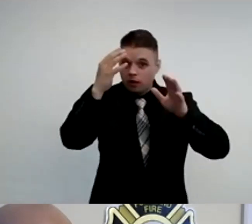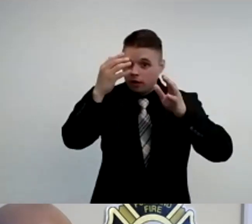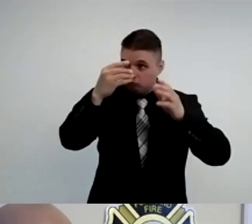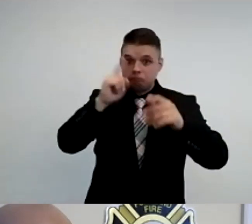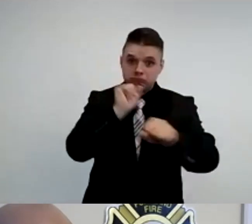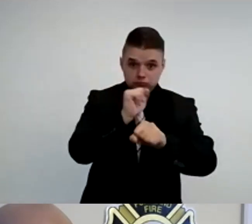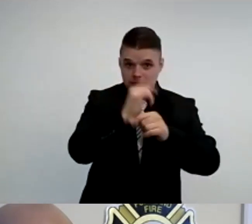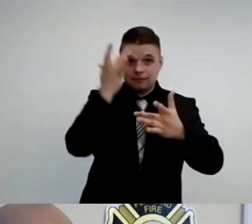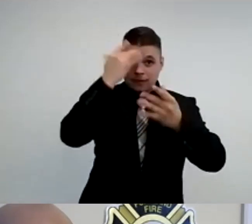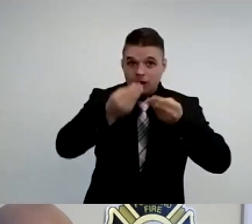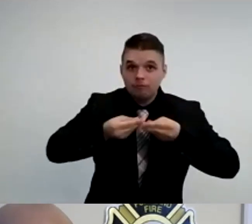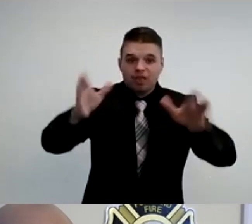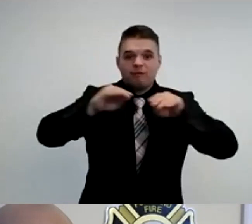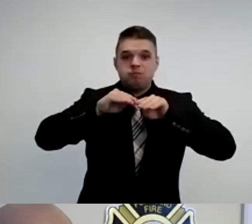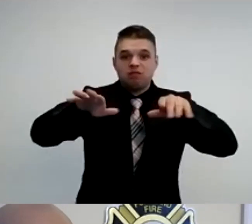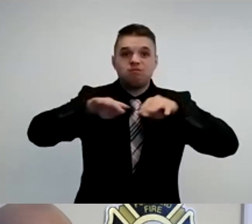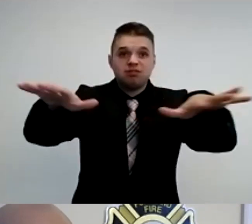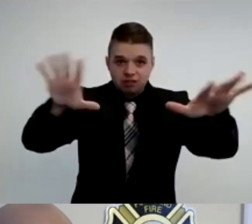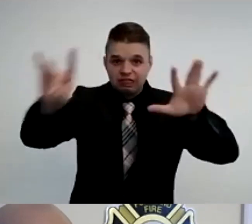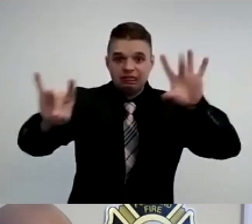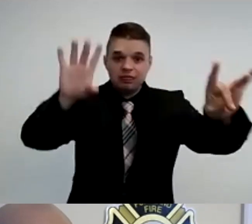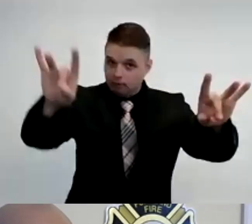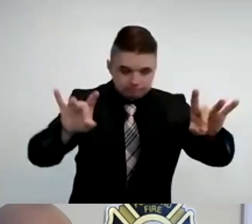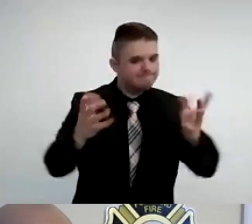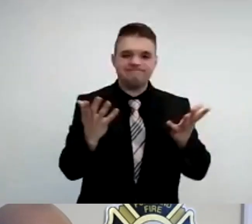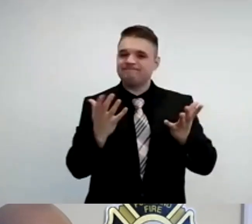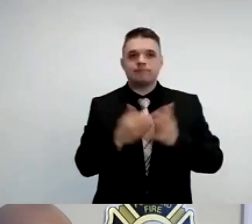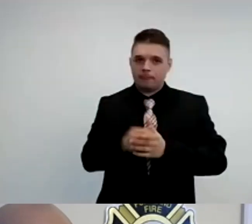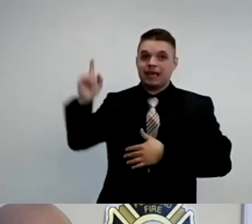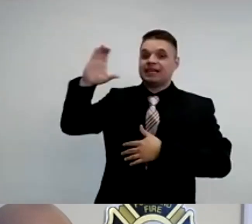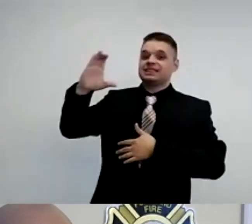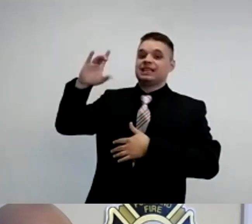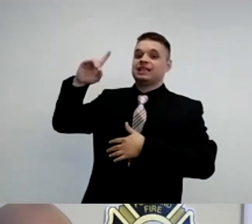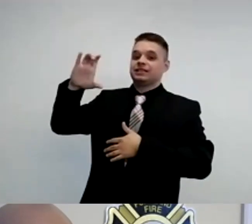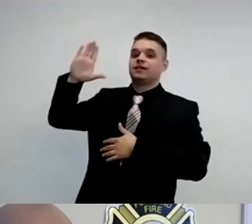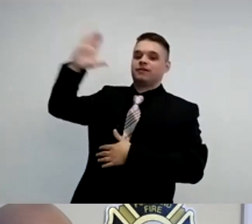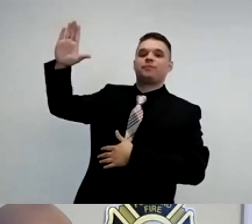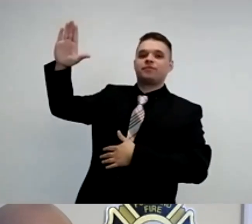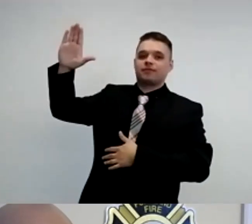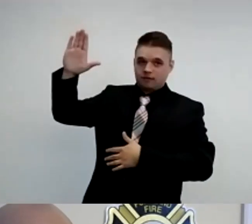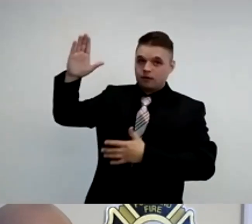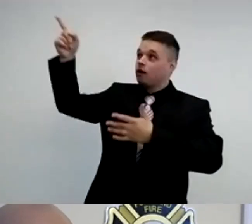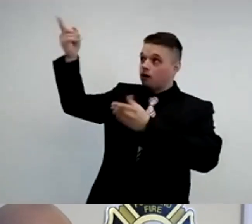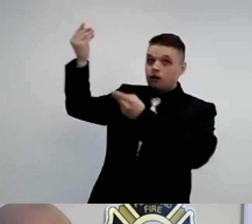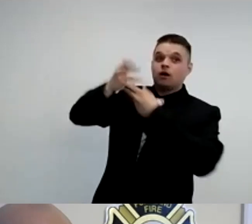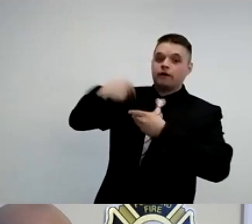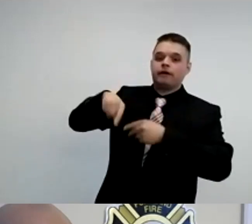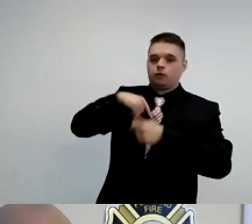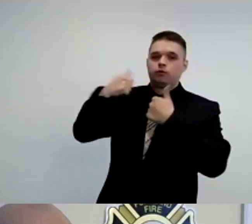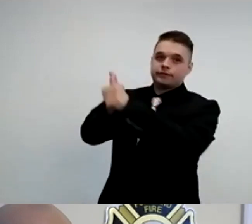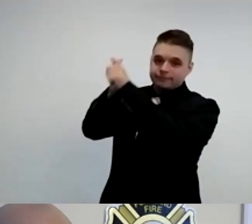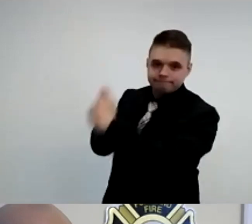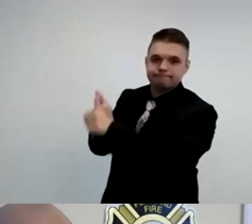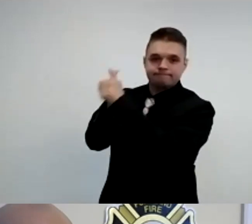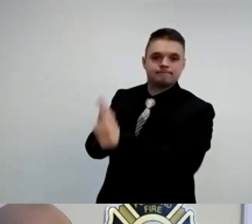Control criteria that we look to, again, that we think is practical and that is going to capture most people as far as